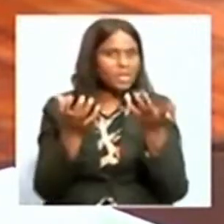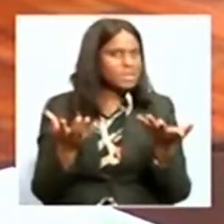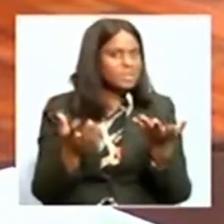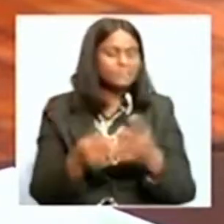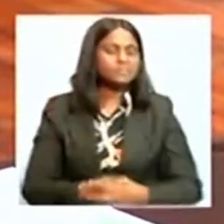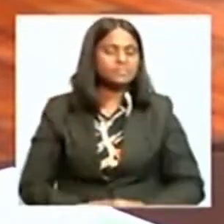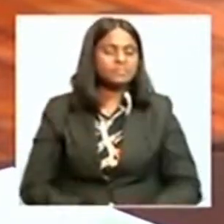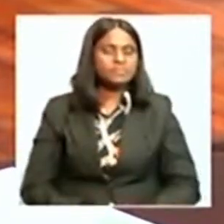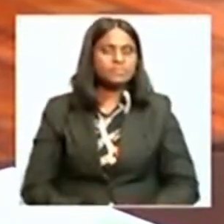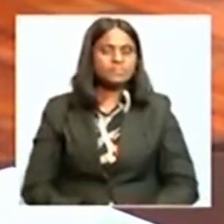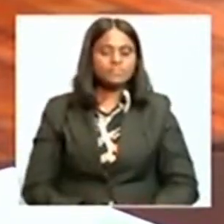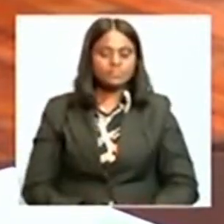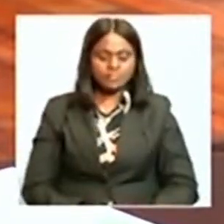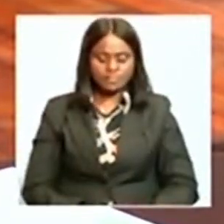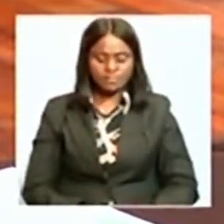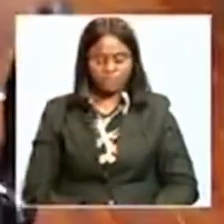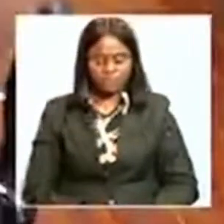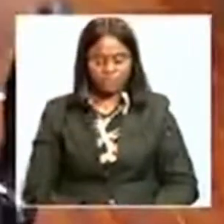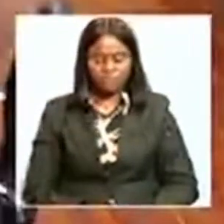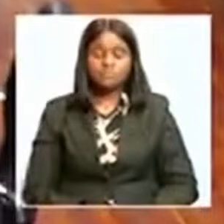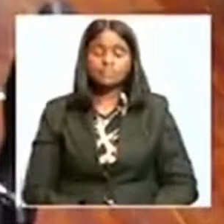to raise?